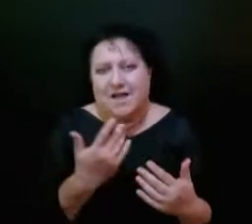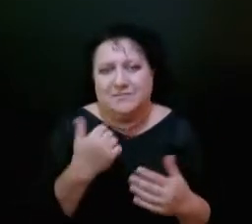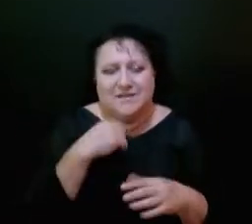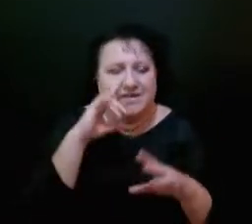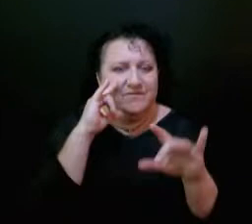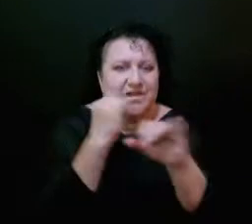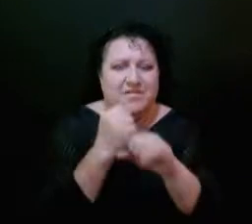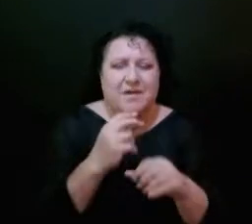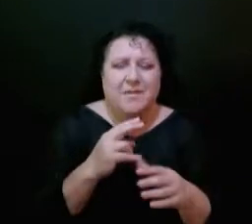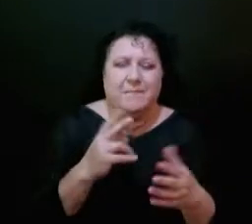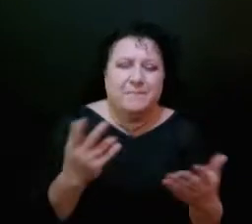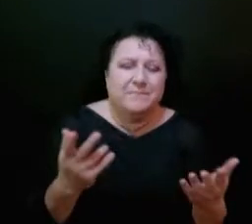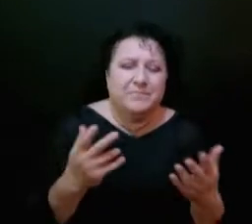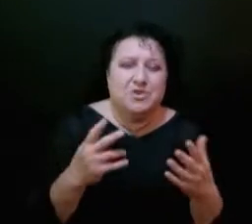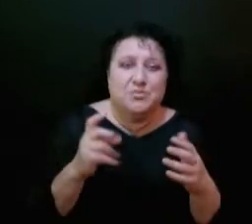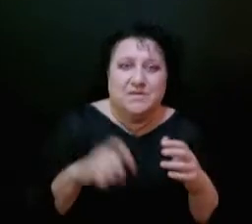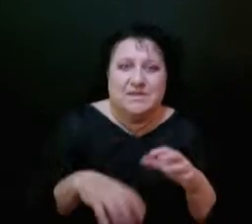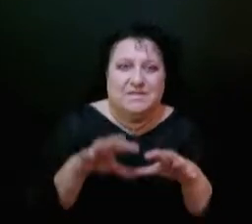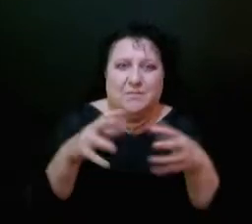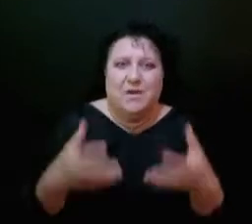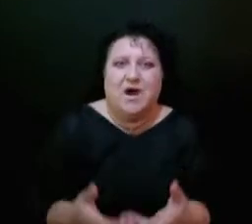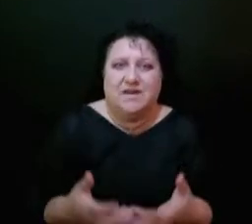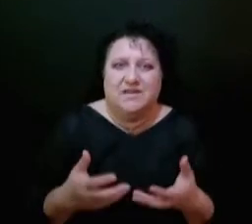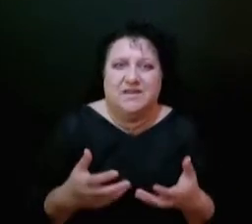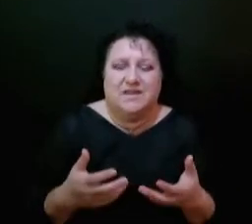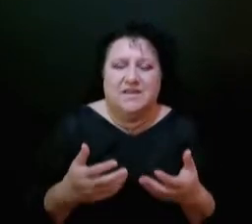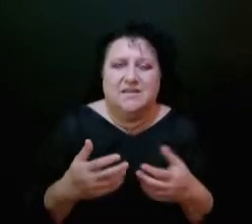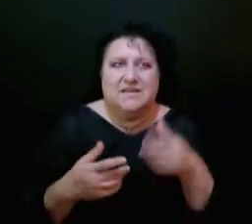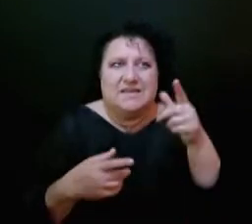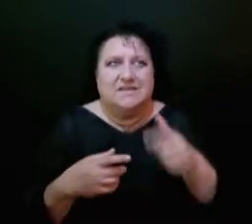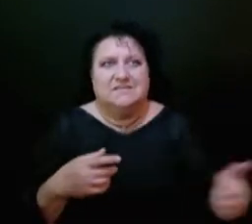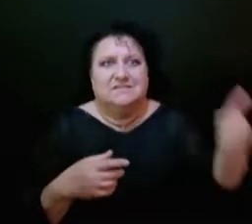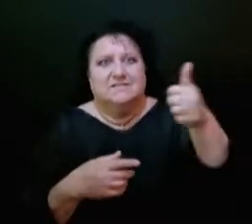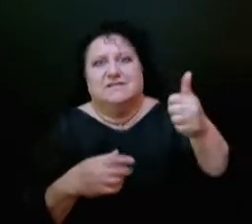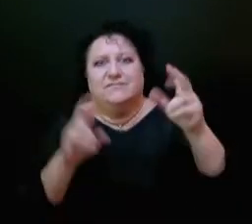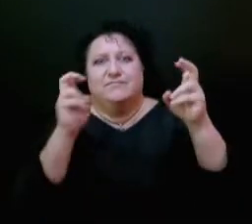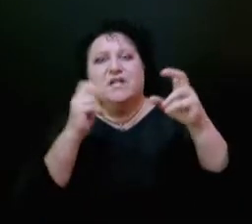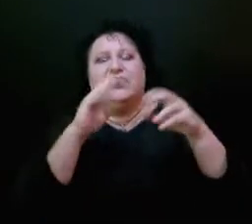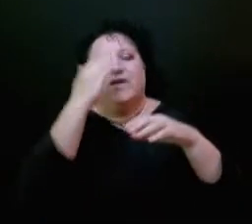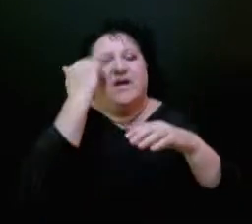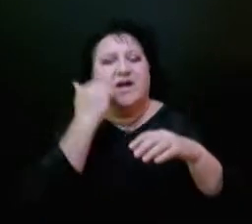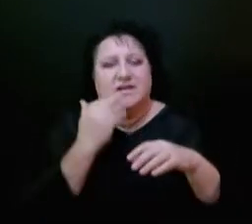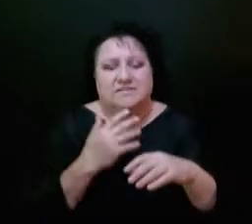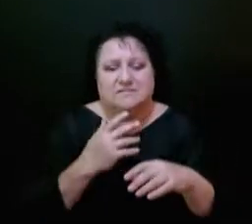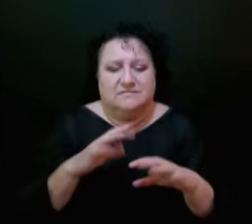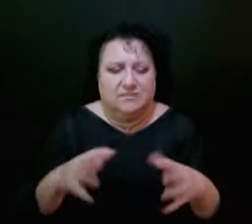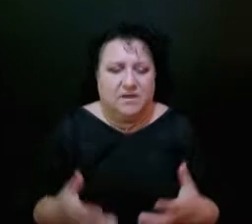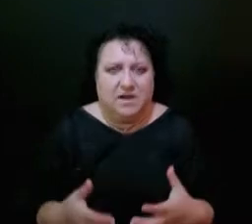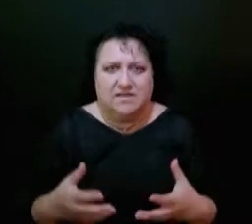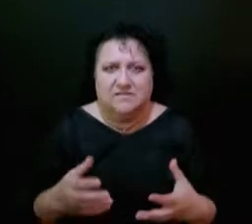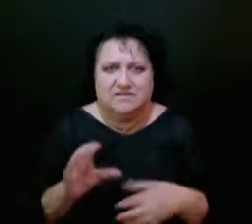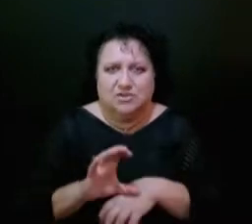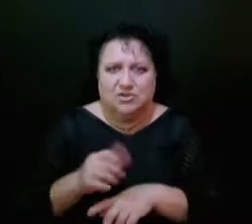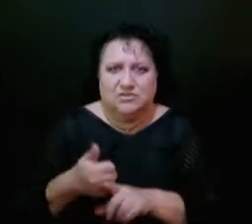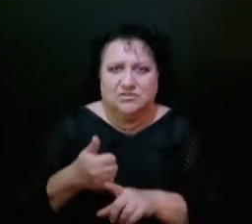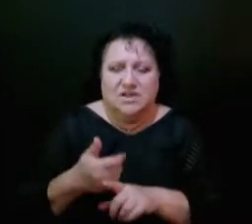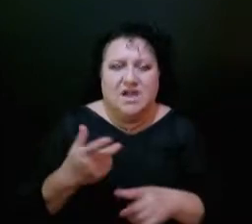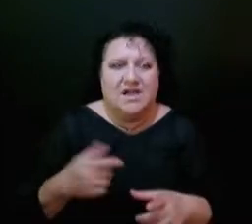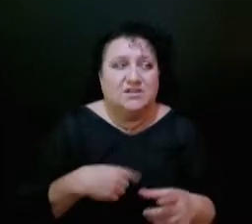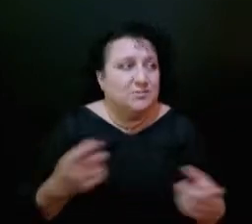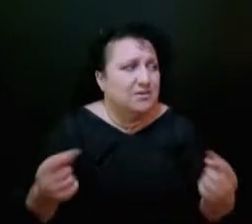physical building. But you have to be connected and gathered with believers who are seeking God, loving people, and doing his